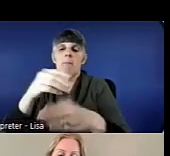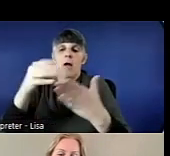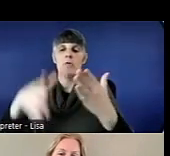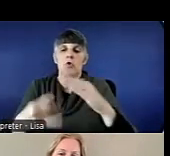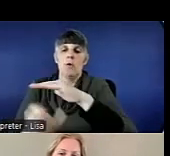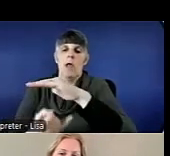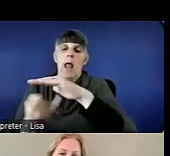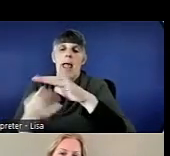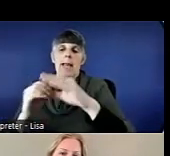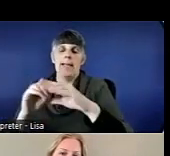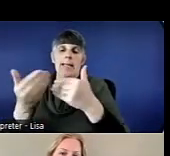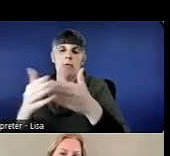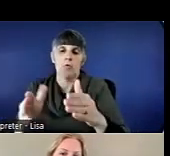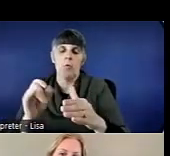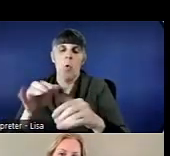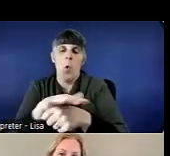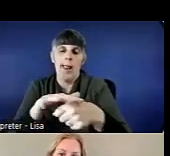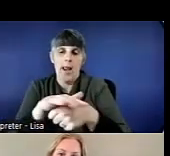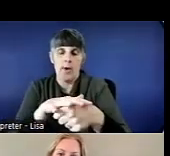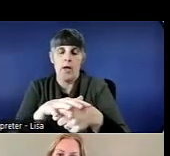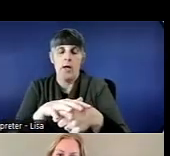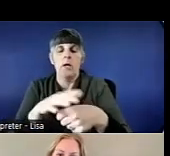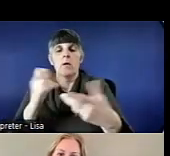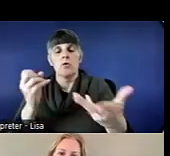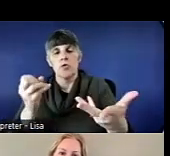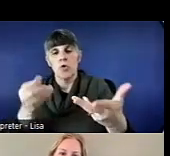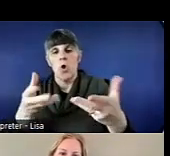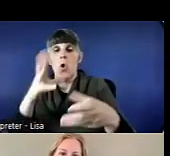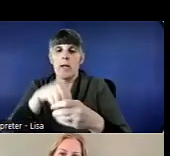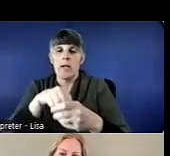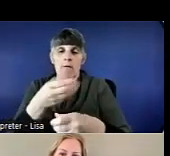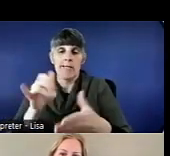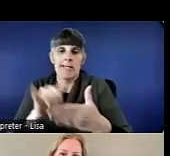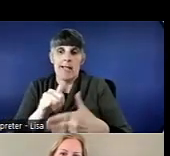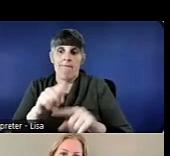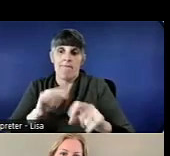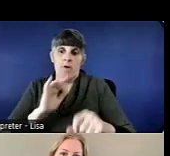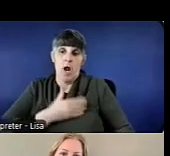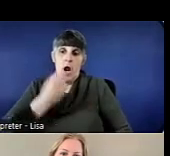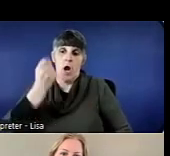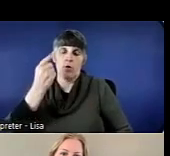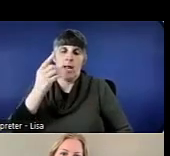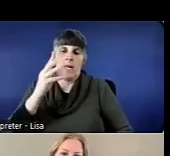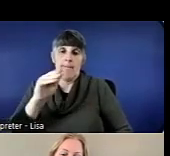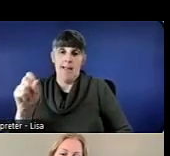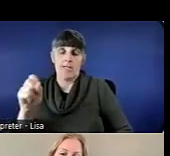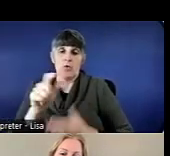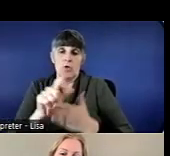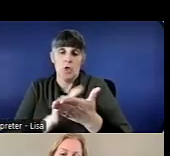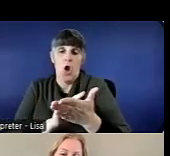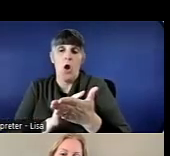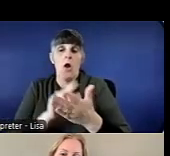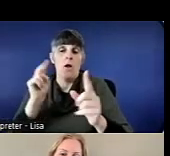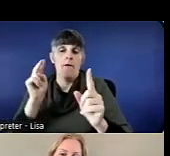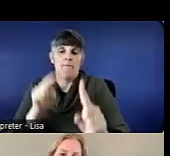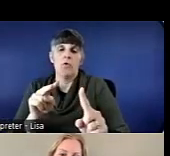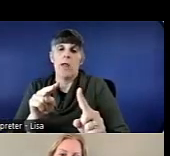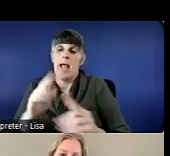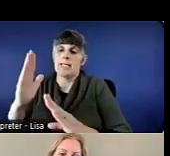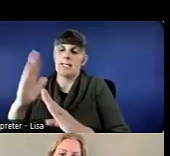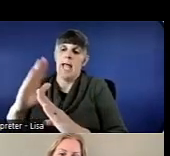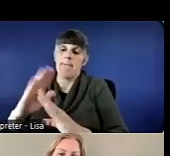in any room or area. So it covers things that, based on our understanding of Massachusetts law, are considered a timeout